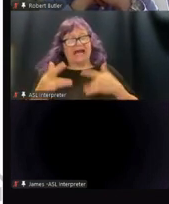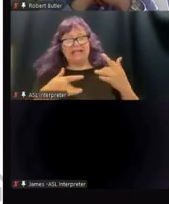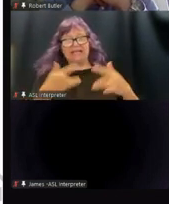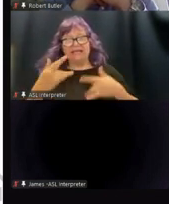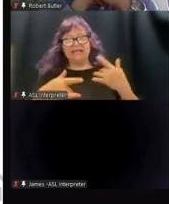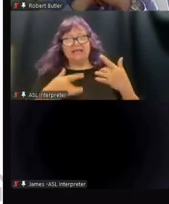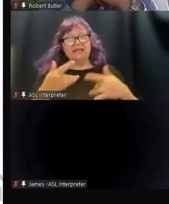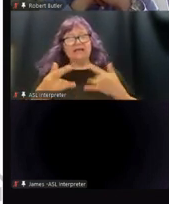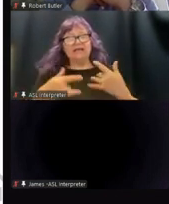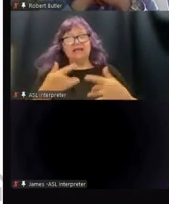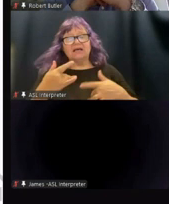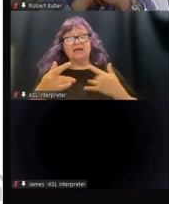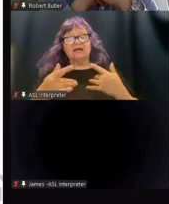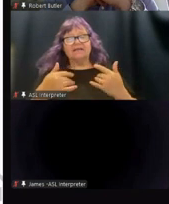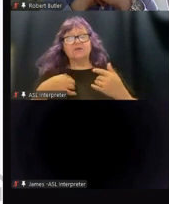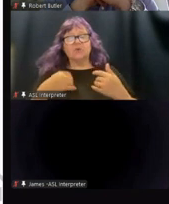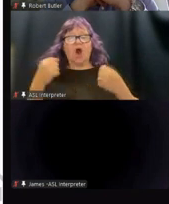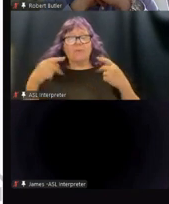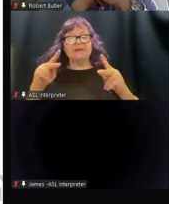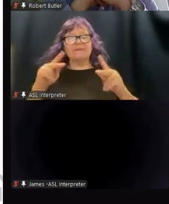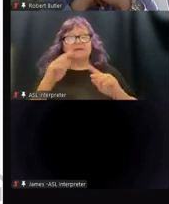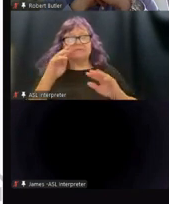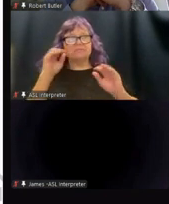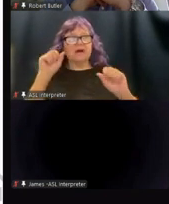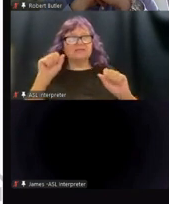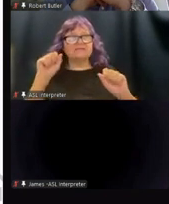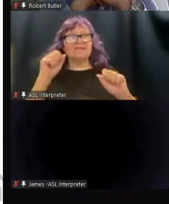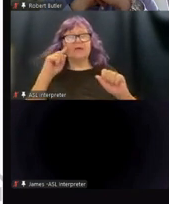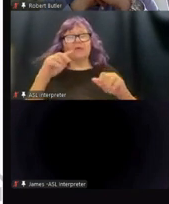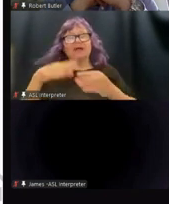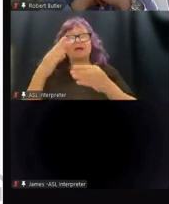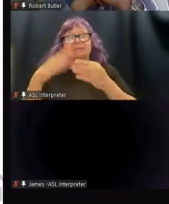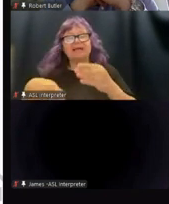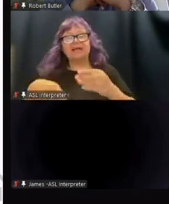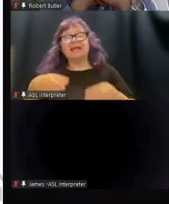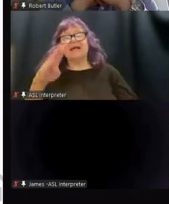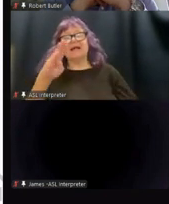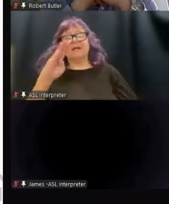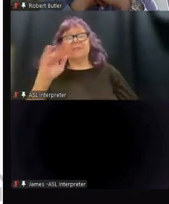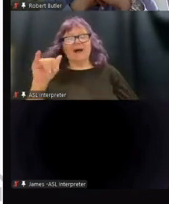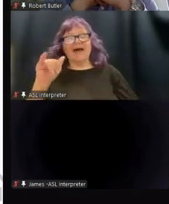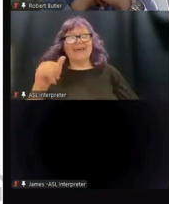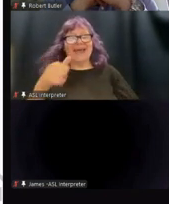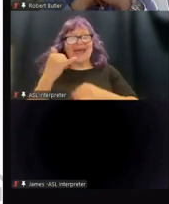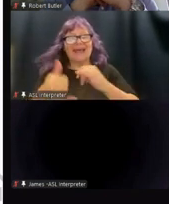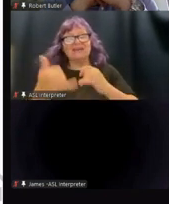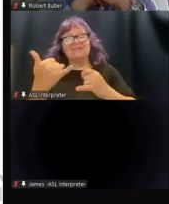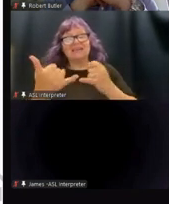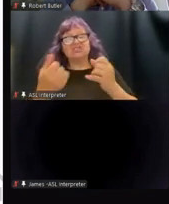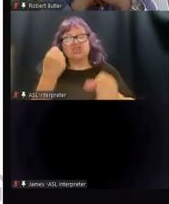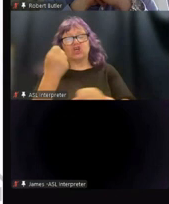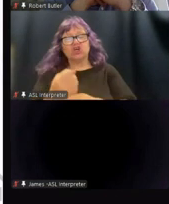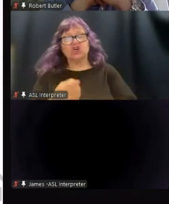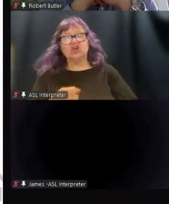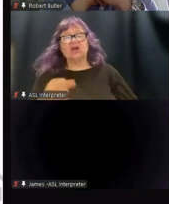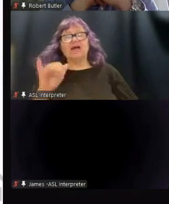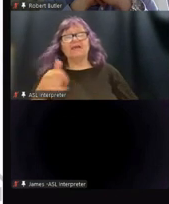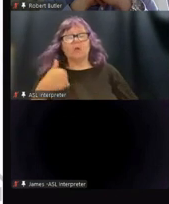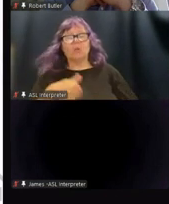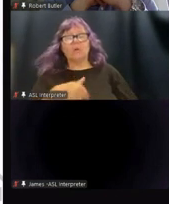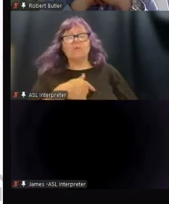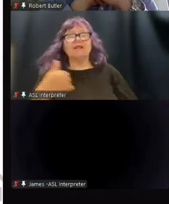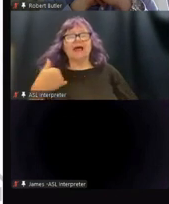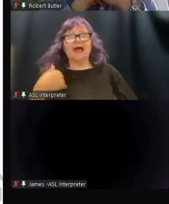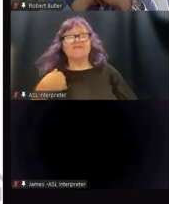are optimistic that those 4 locations will be completed by the very end of this year, that we will have a good, safe,